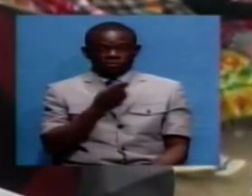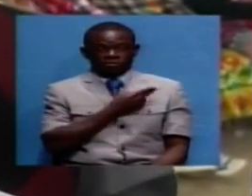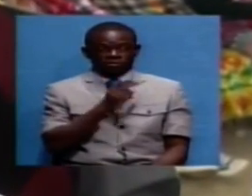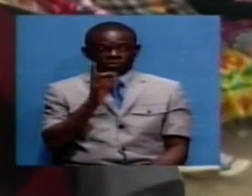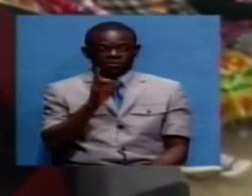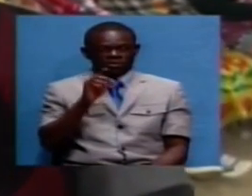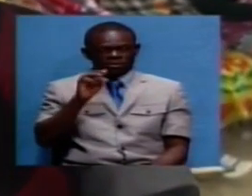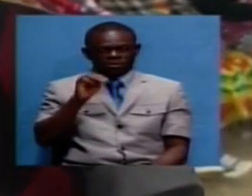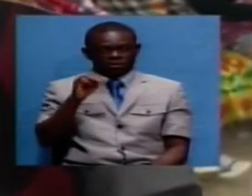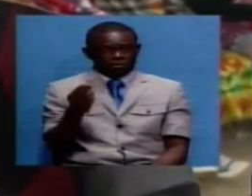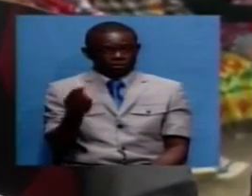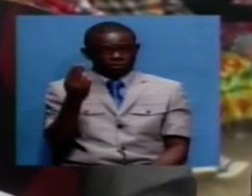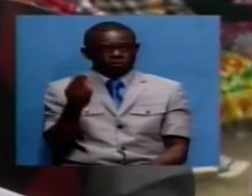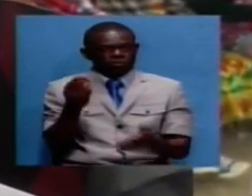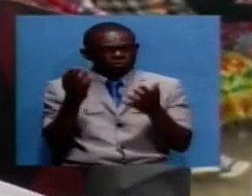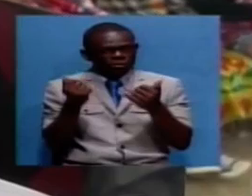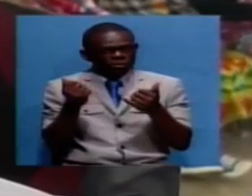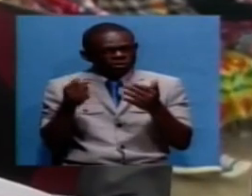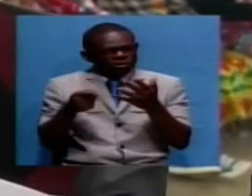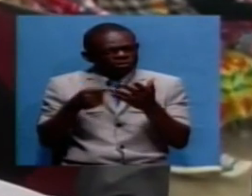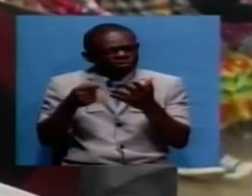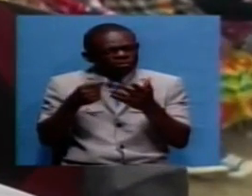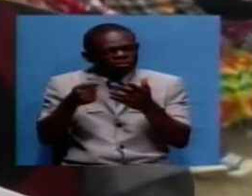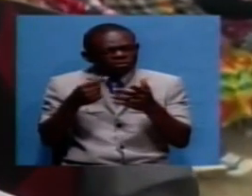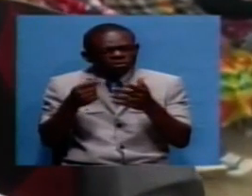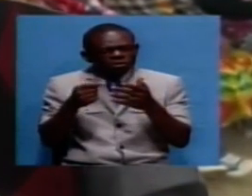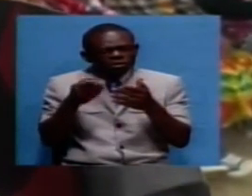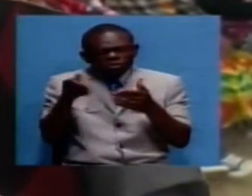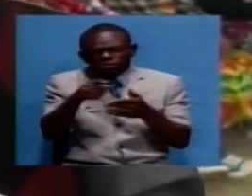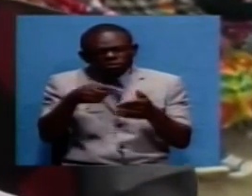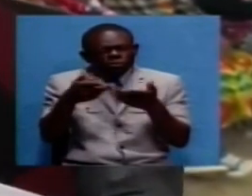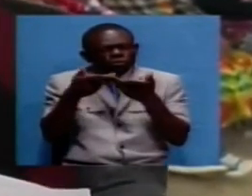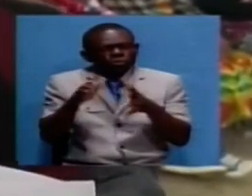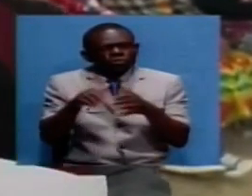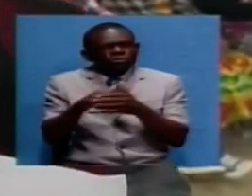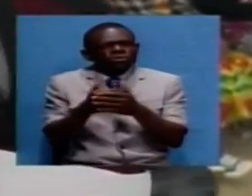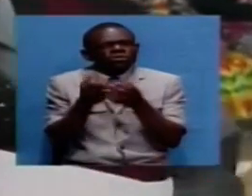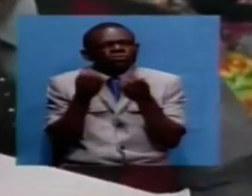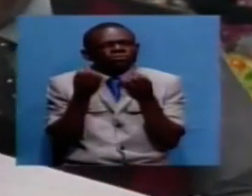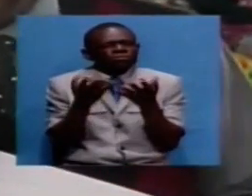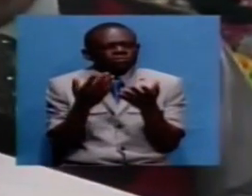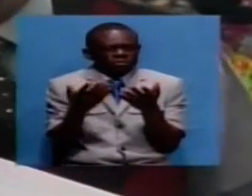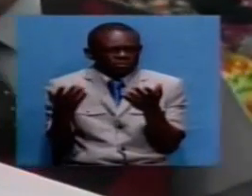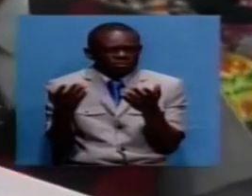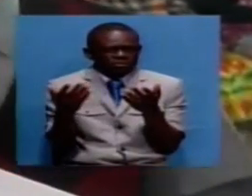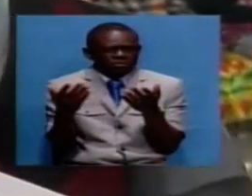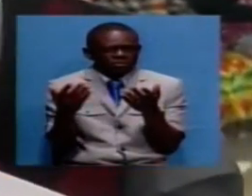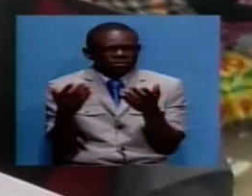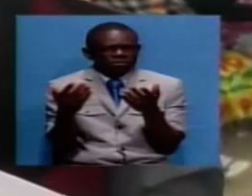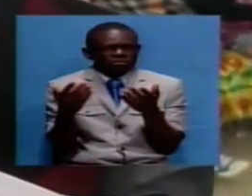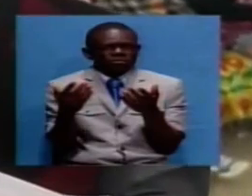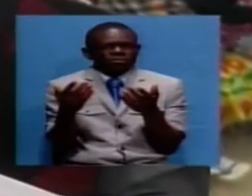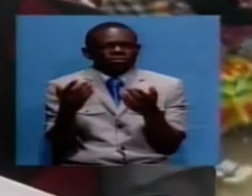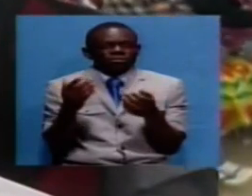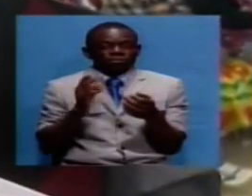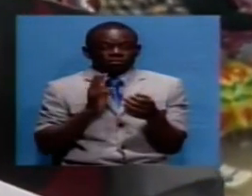the loss, okay? Now what we have done is that we have developed a tool, a questionnaire,